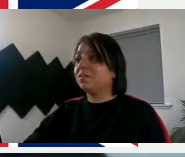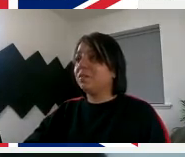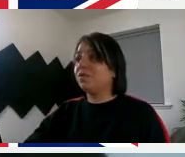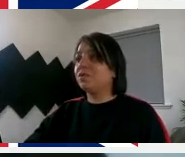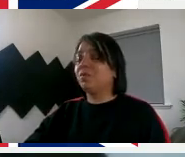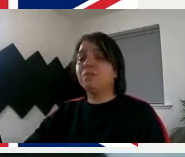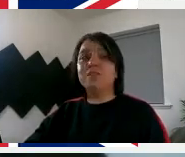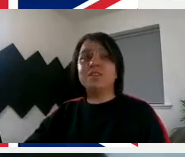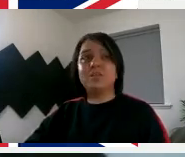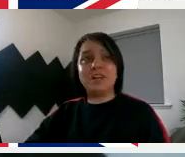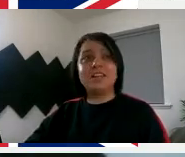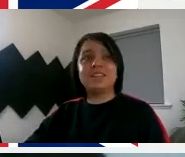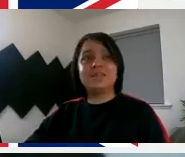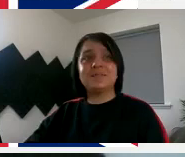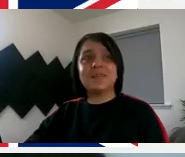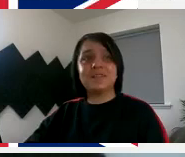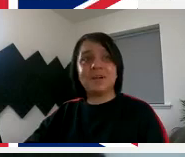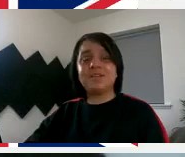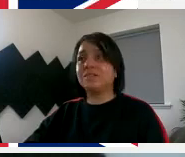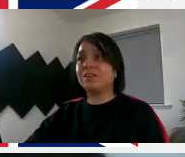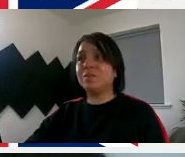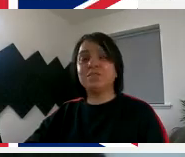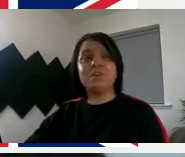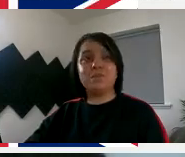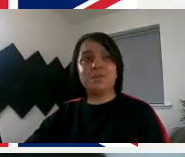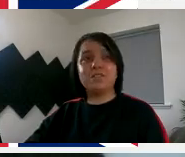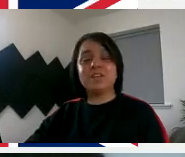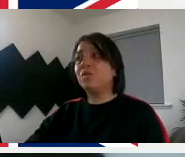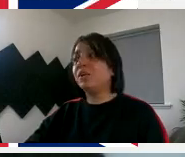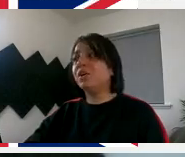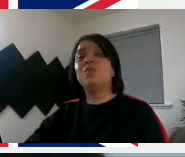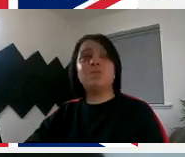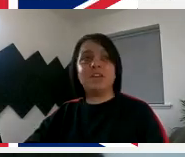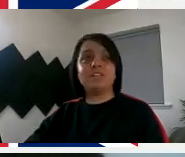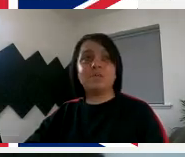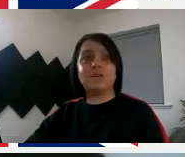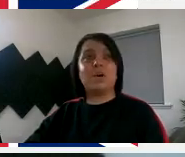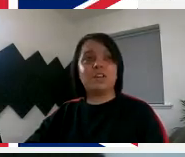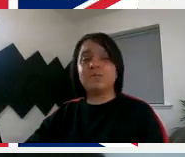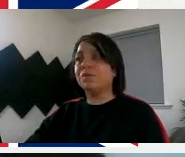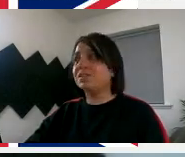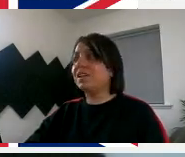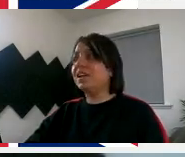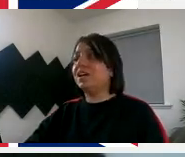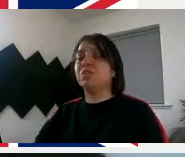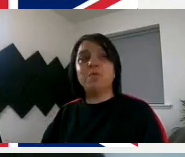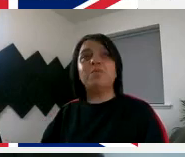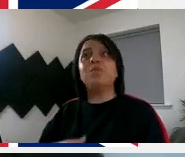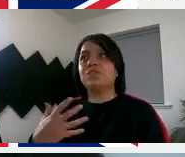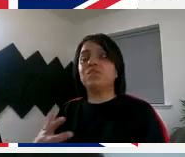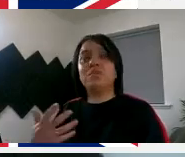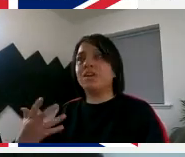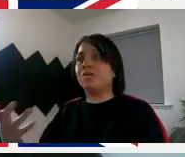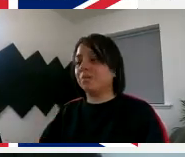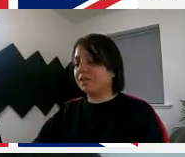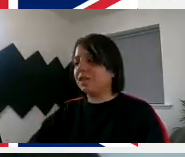But we also call boots wellies as well. So the US call it boots. We can call them wellies as well, or hiking boots. So, but we still